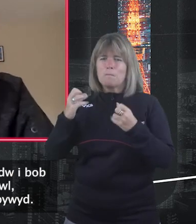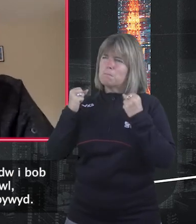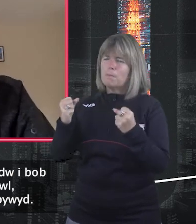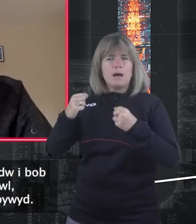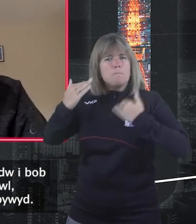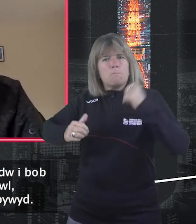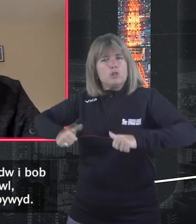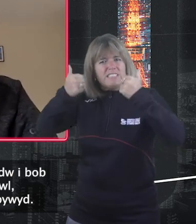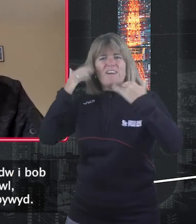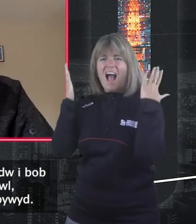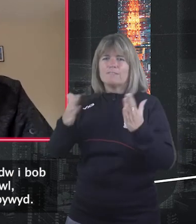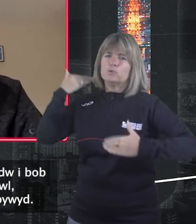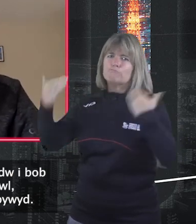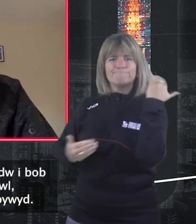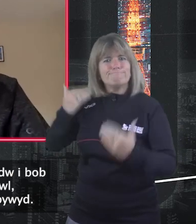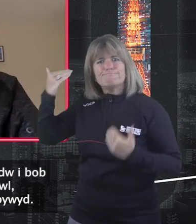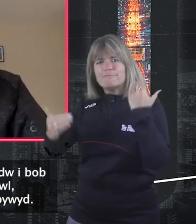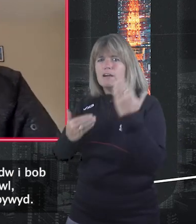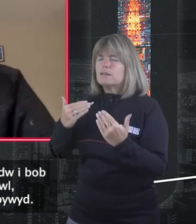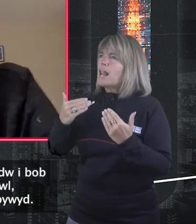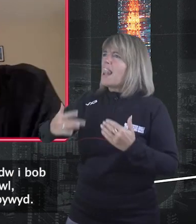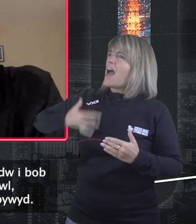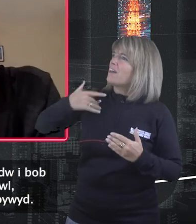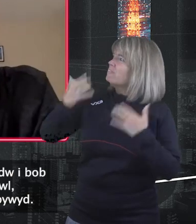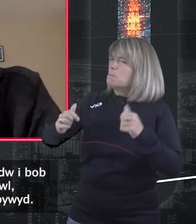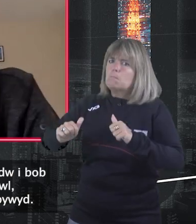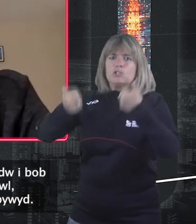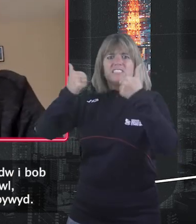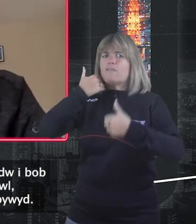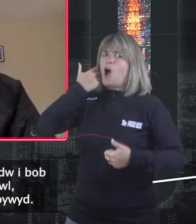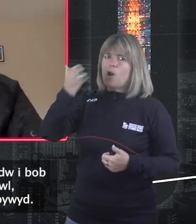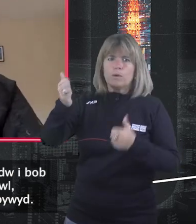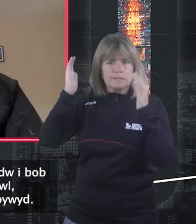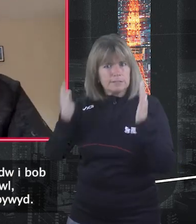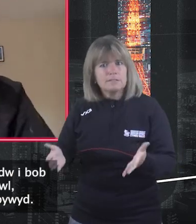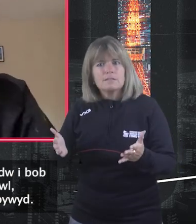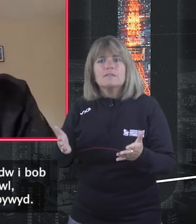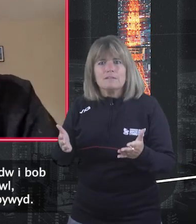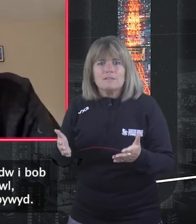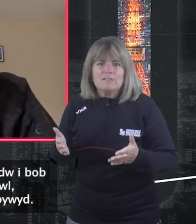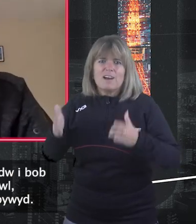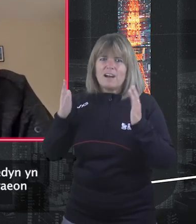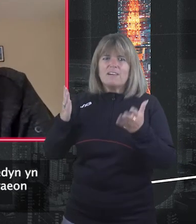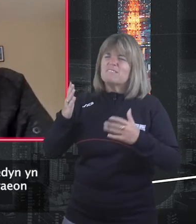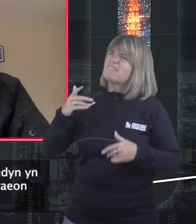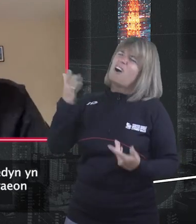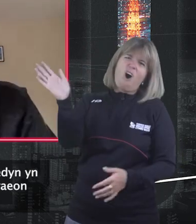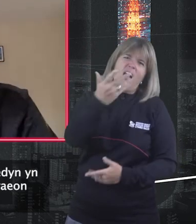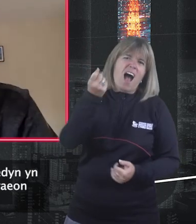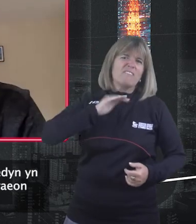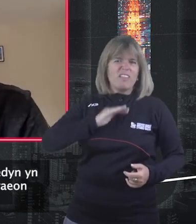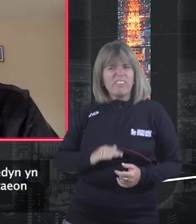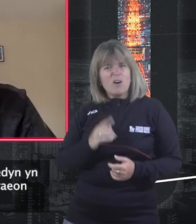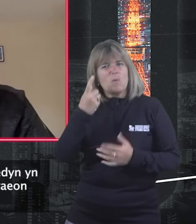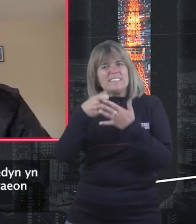fighter, but I think, you know, you've just got to keep positive, and there's always a positive in life. Obviously, you may